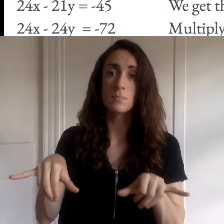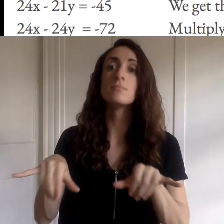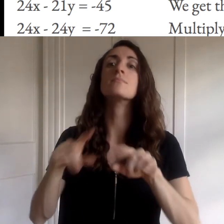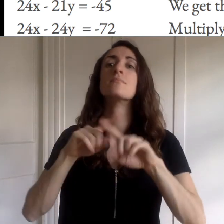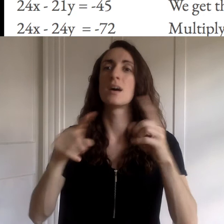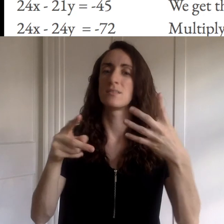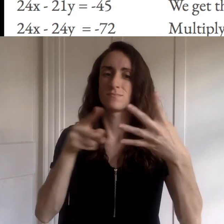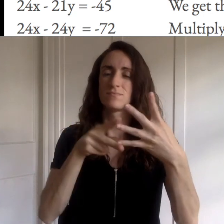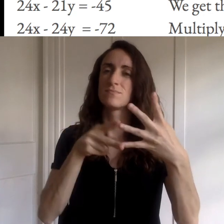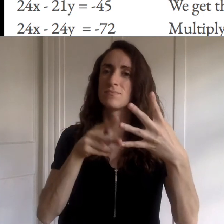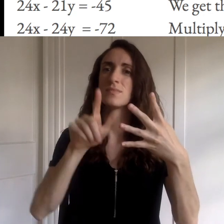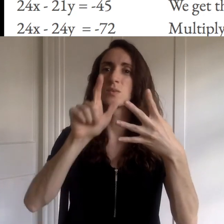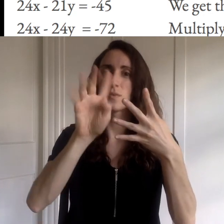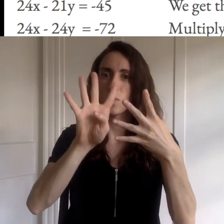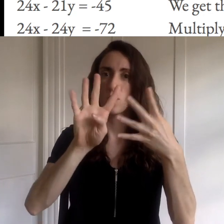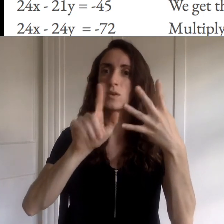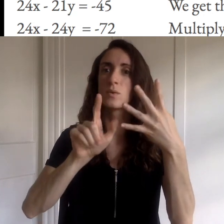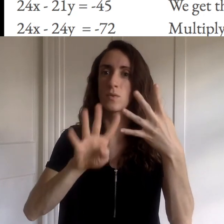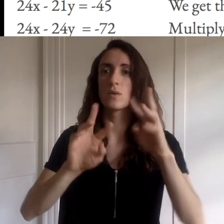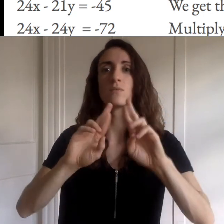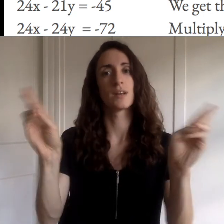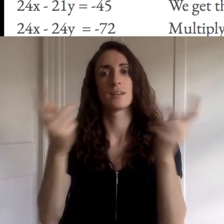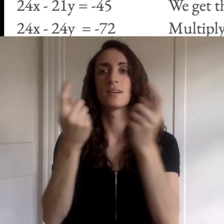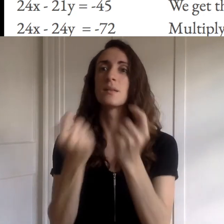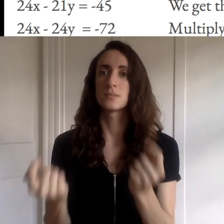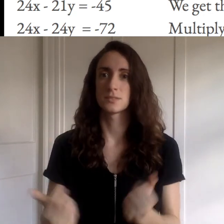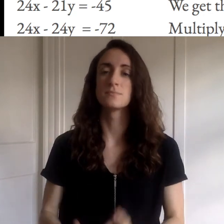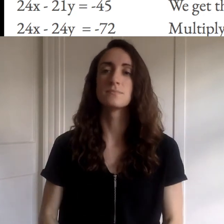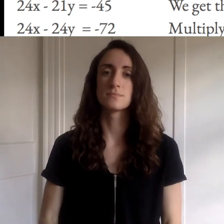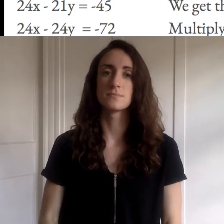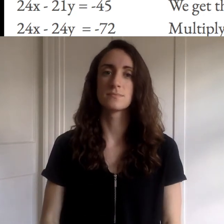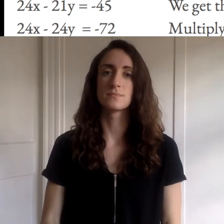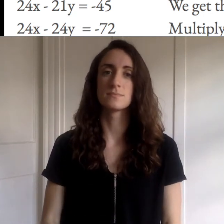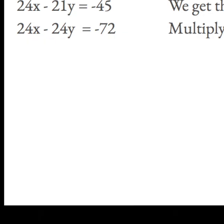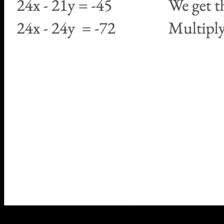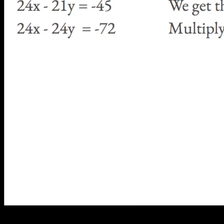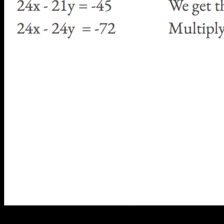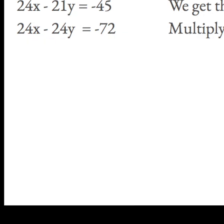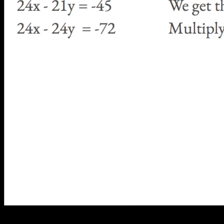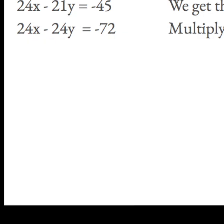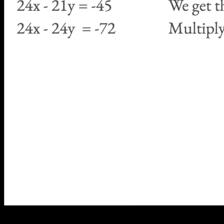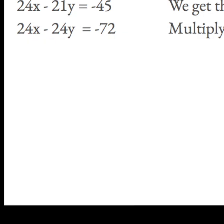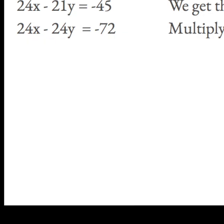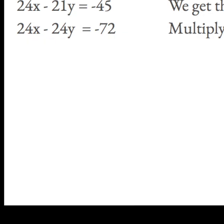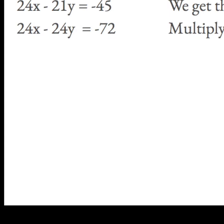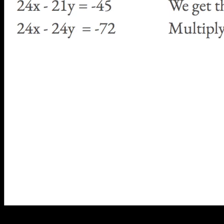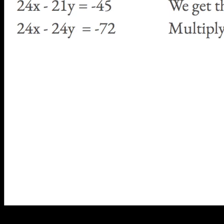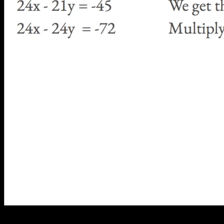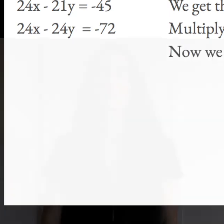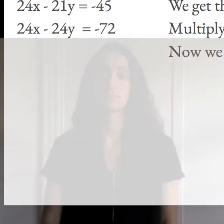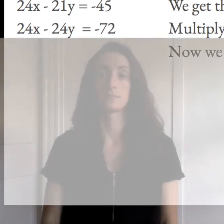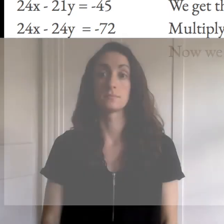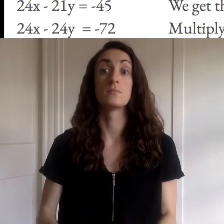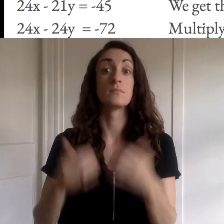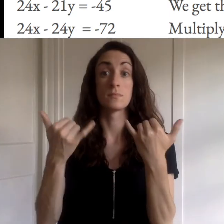system. They're equivalent. And, more importantly, they both have a term of 24x, which makes them a great candidate for the elimination